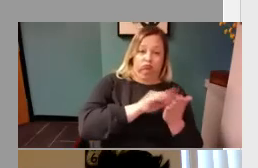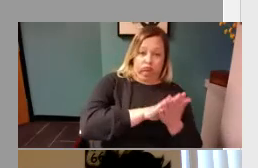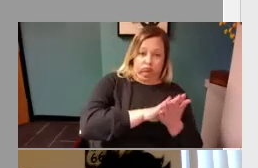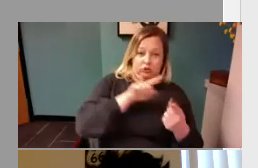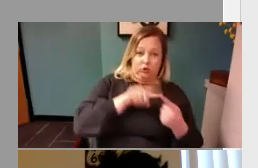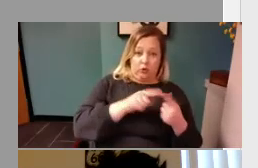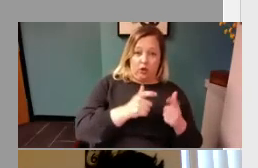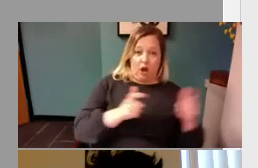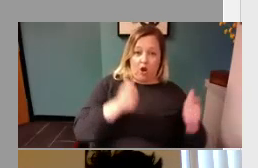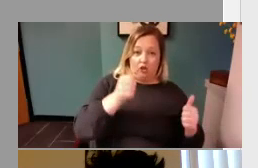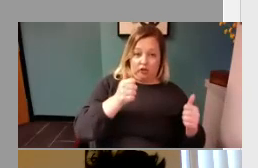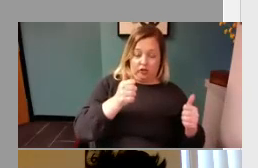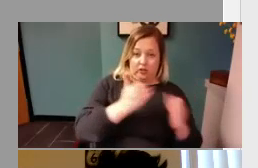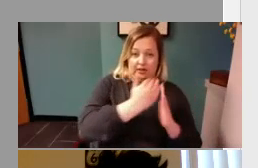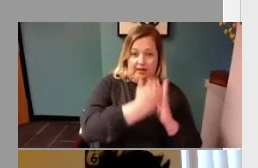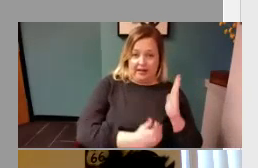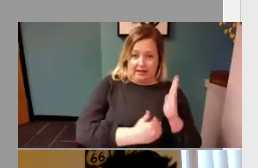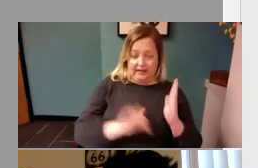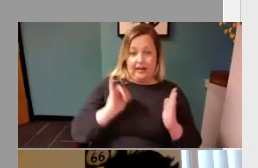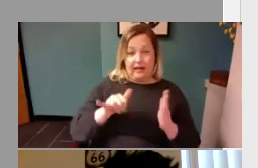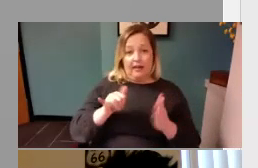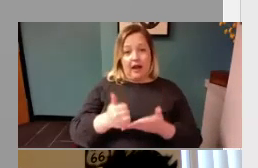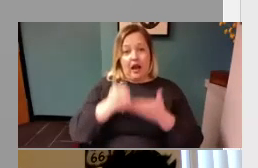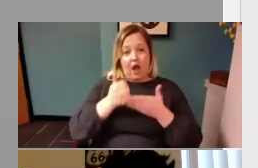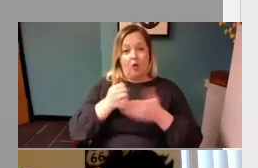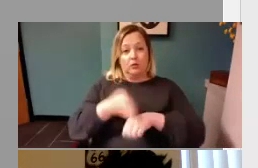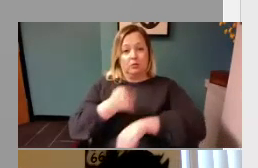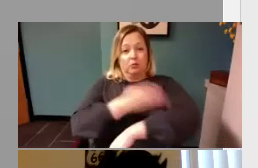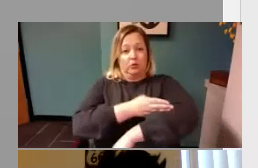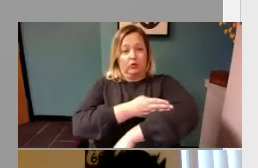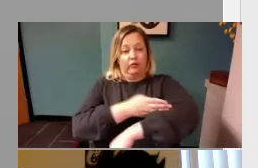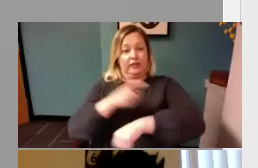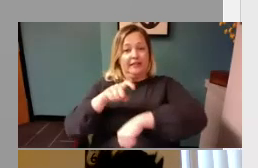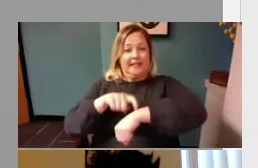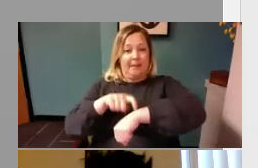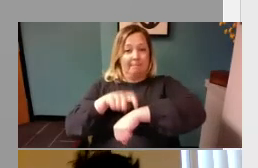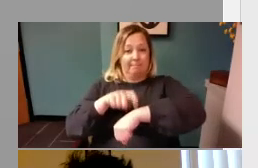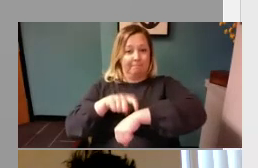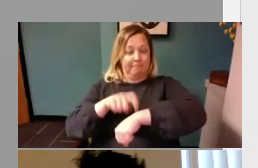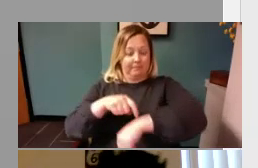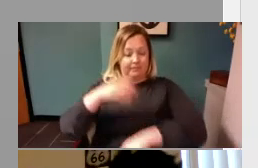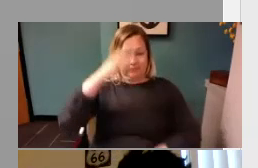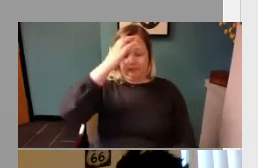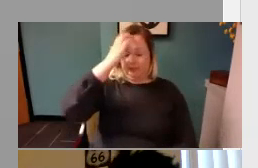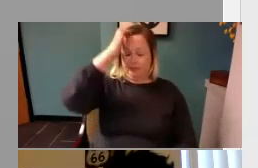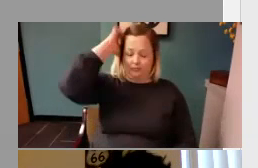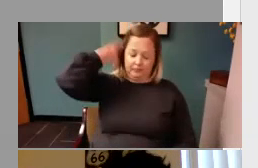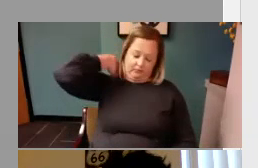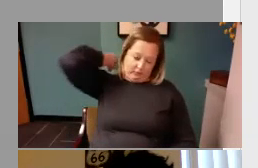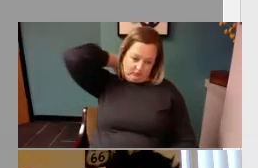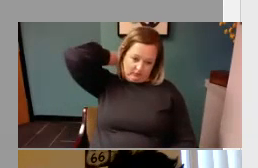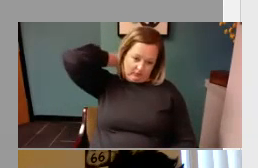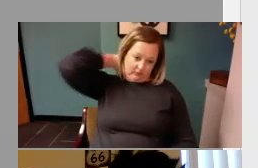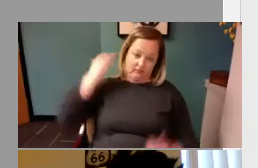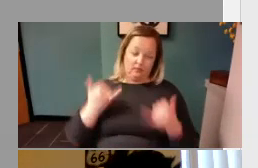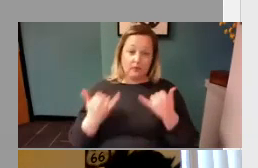a bit more efficiency into this particular algorithm. Okay, so today we are going to potentially look